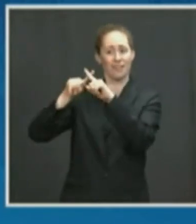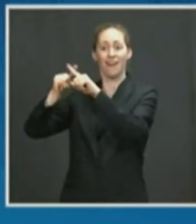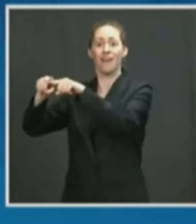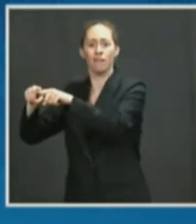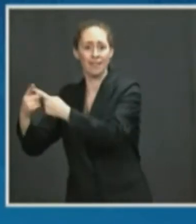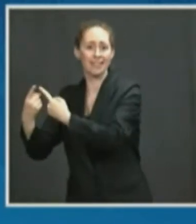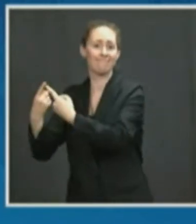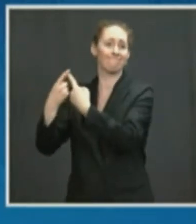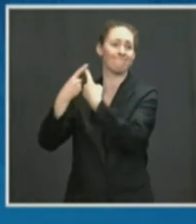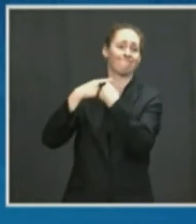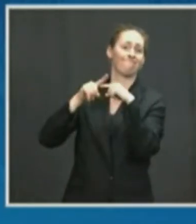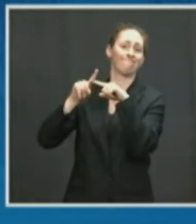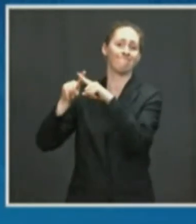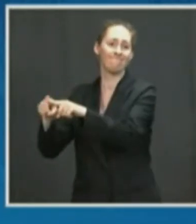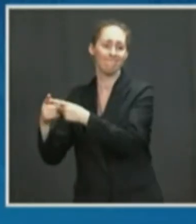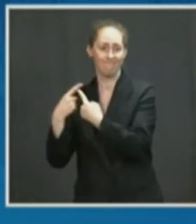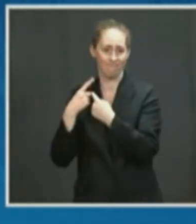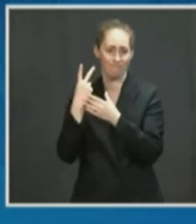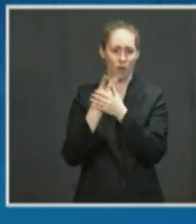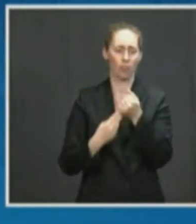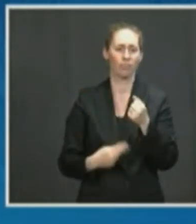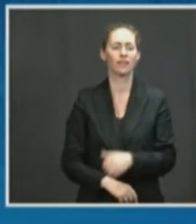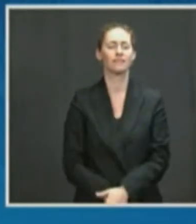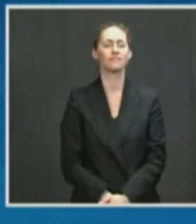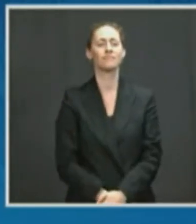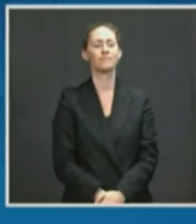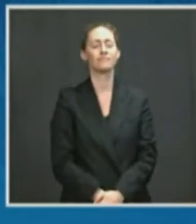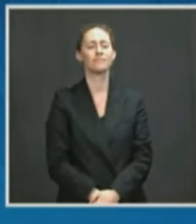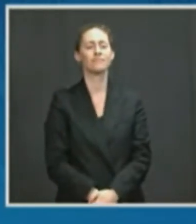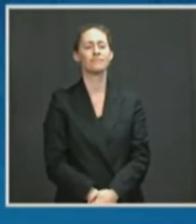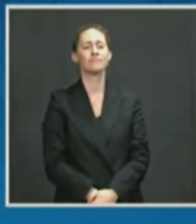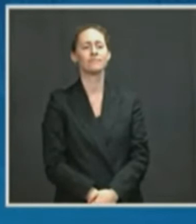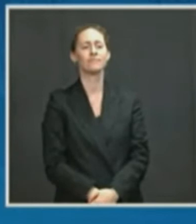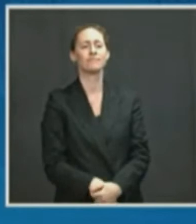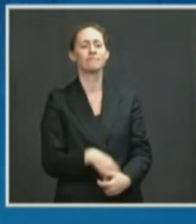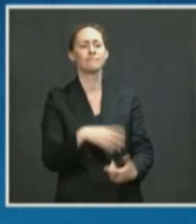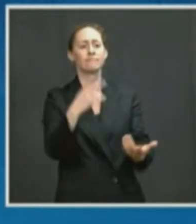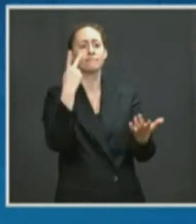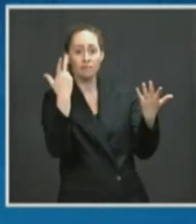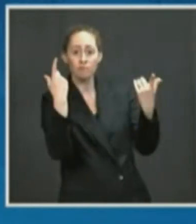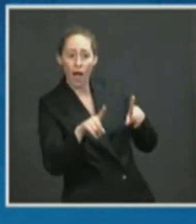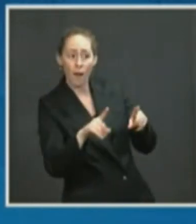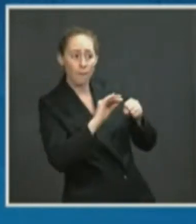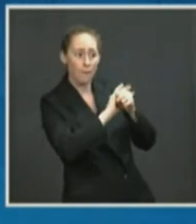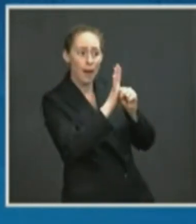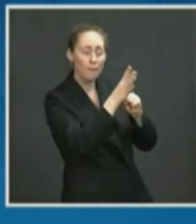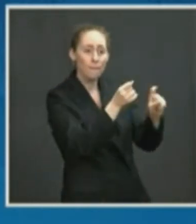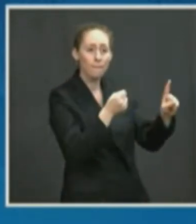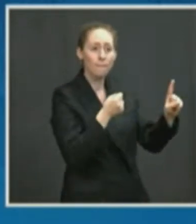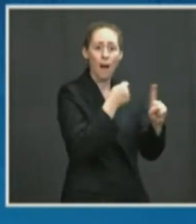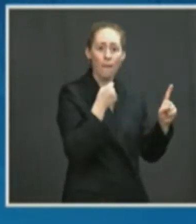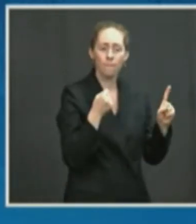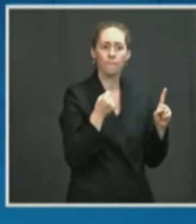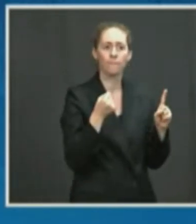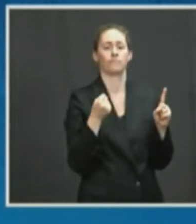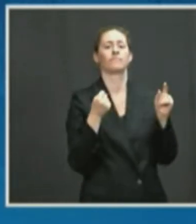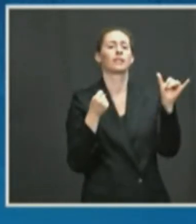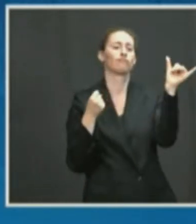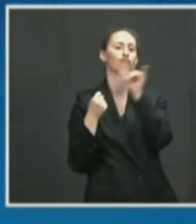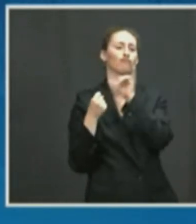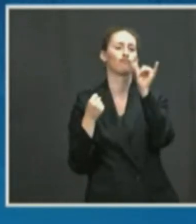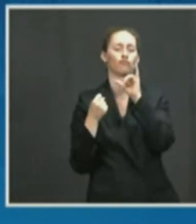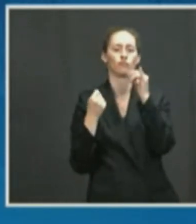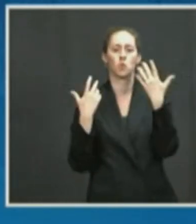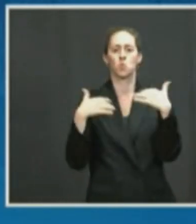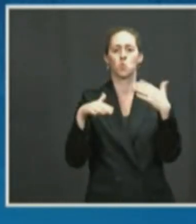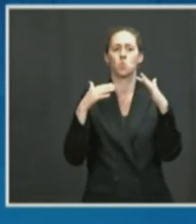recent issues that have plagued our globe, including the pandemic, have made that point clear. Our world is